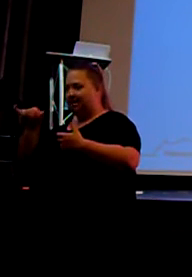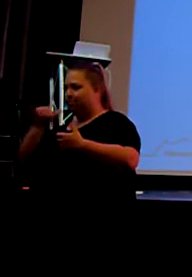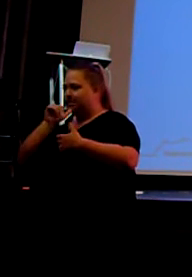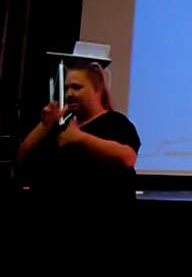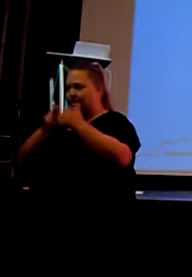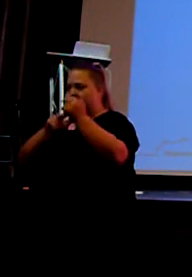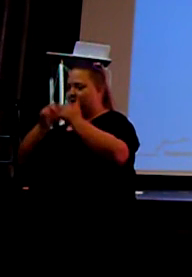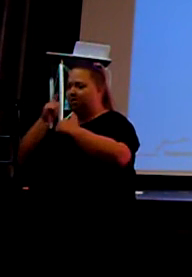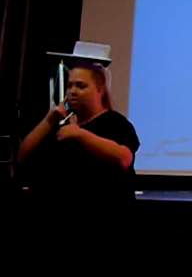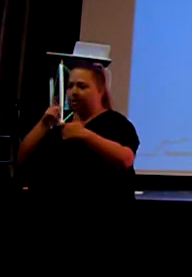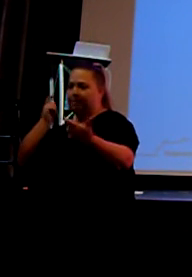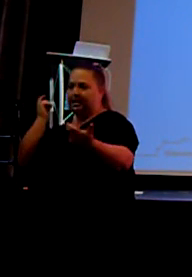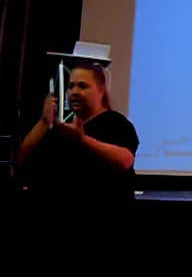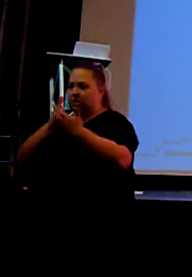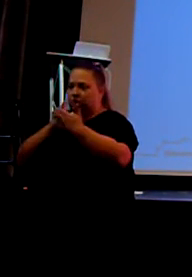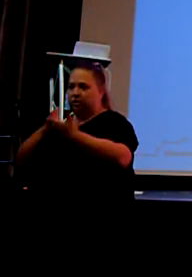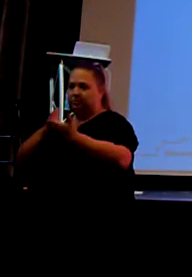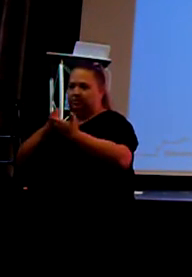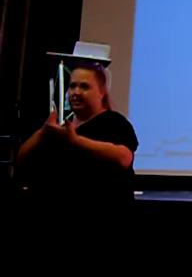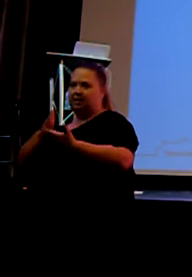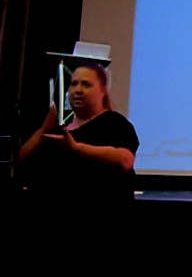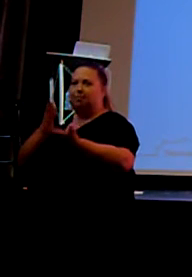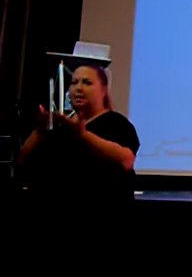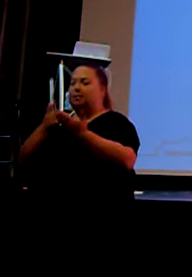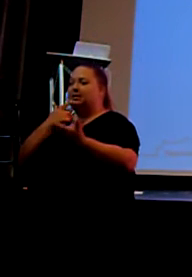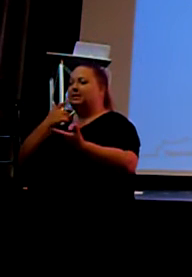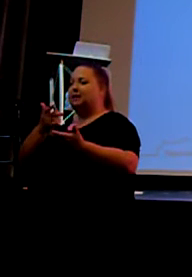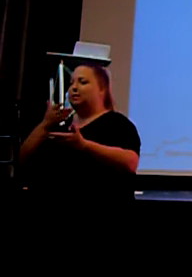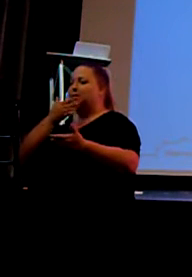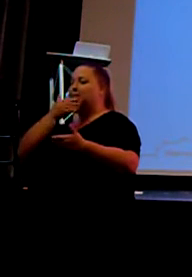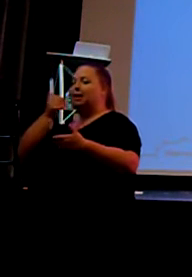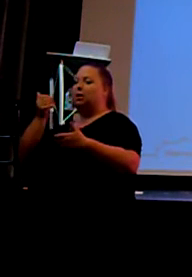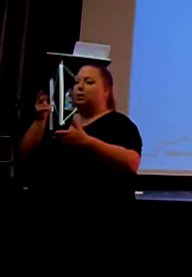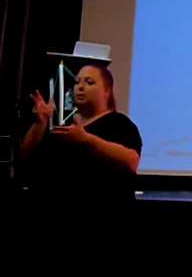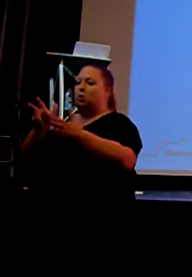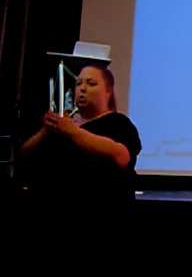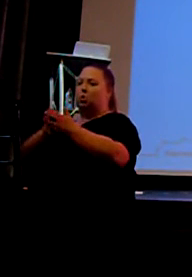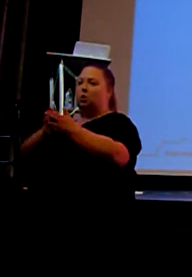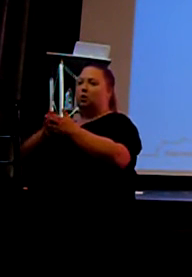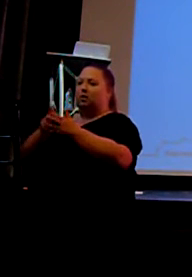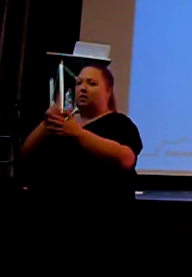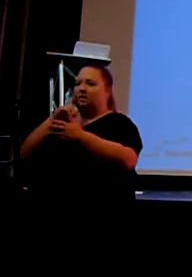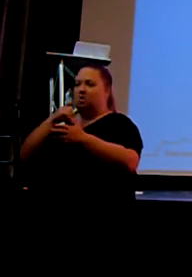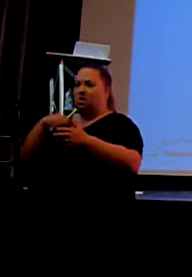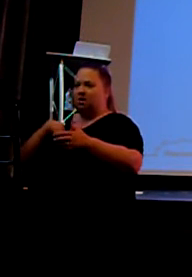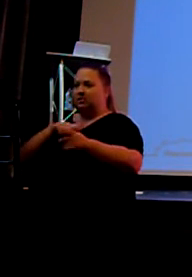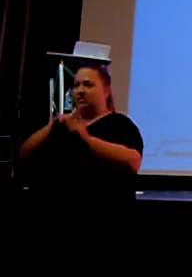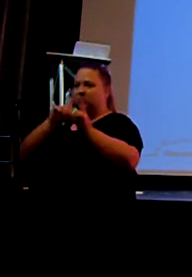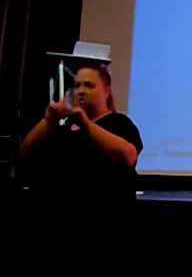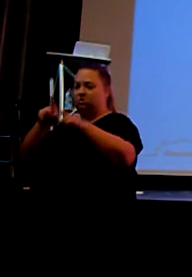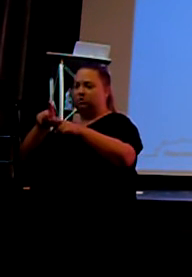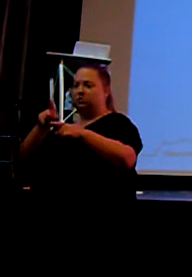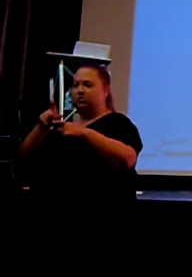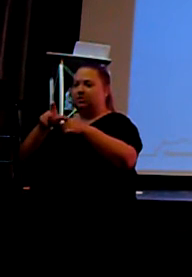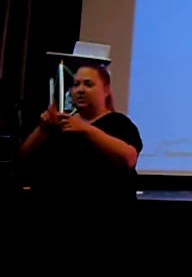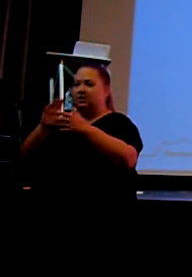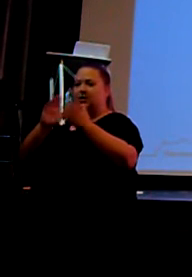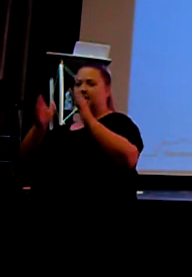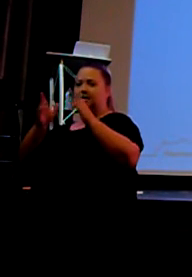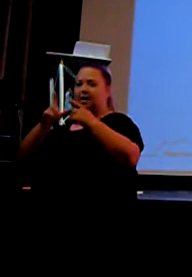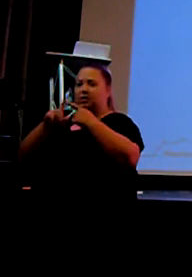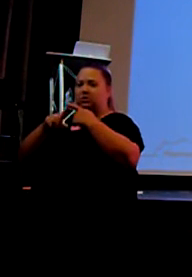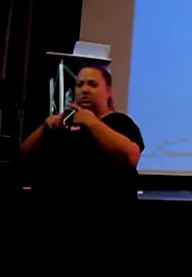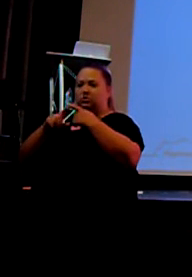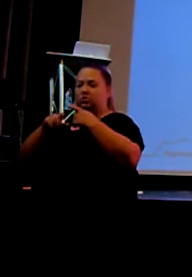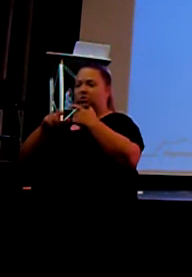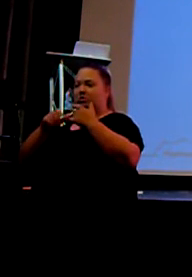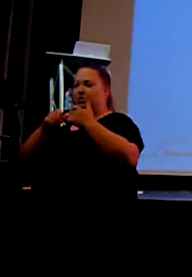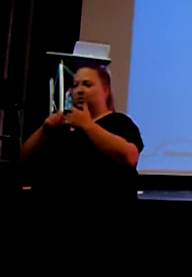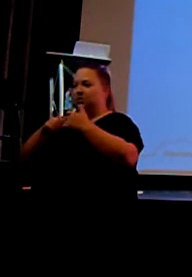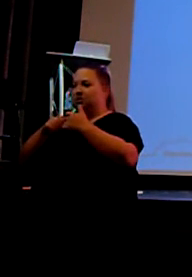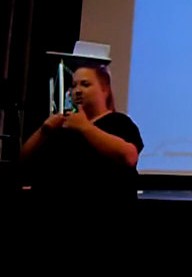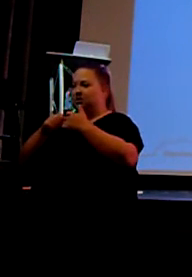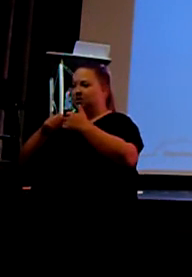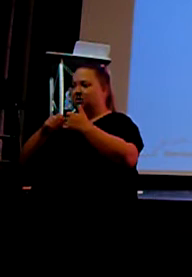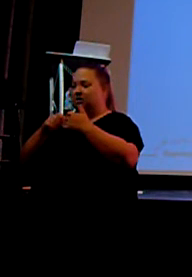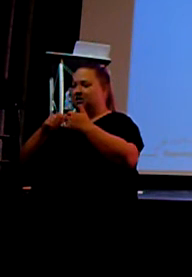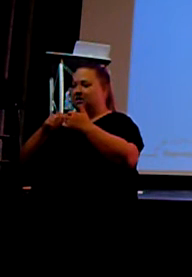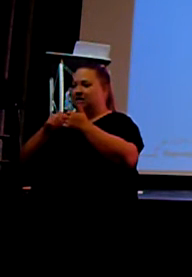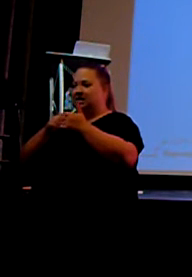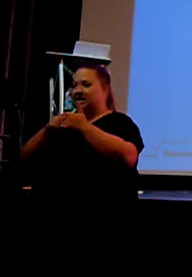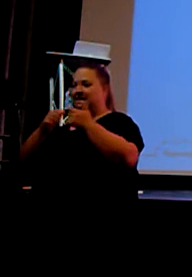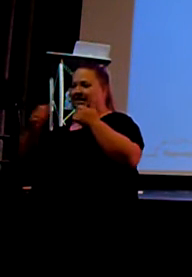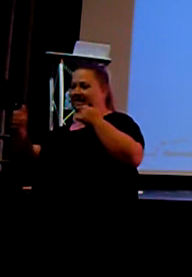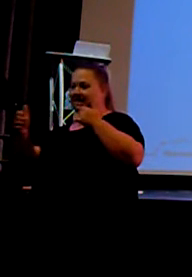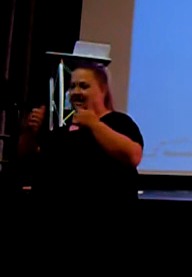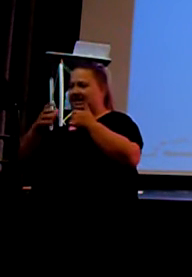I would probably say that it would be a better port for us to go to rather than the distances and attractions, because